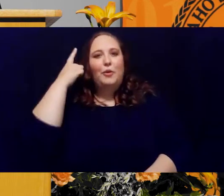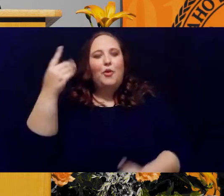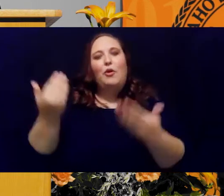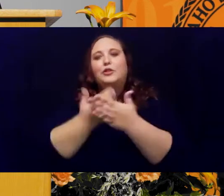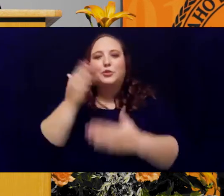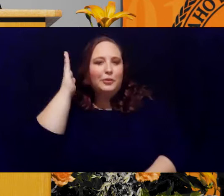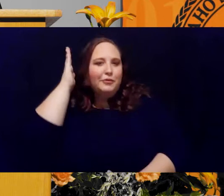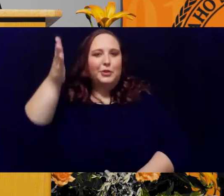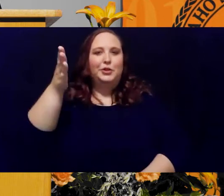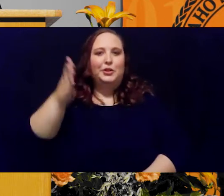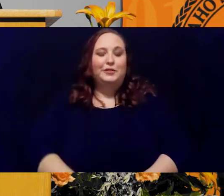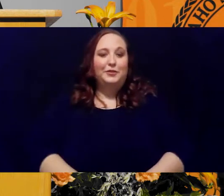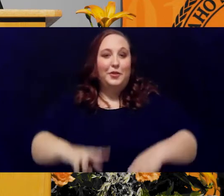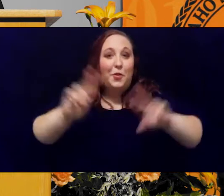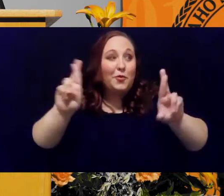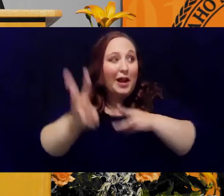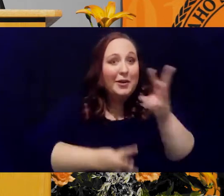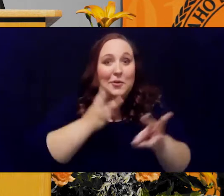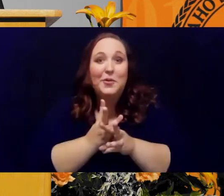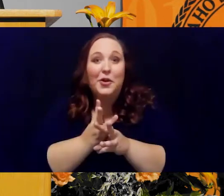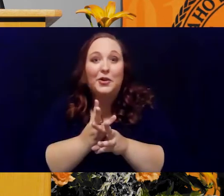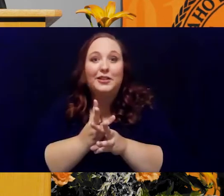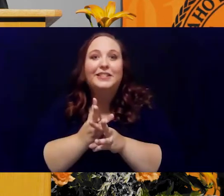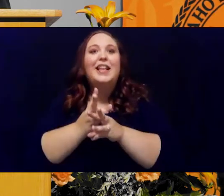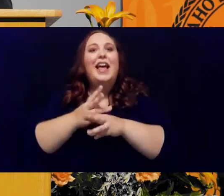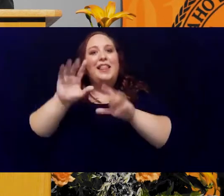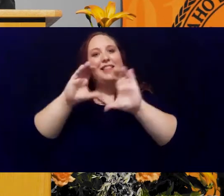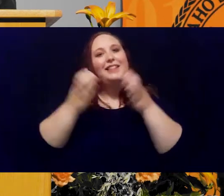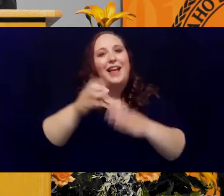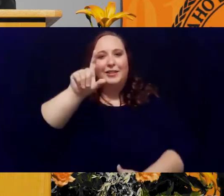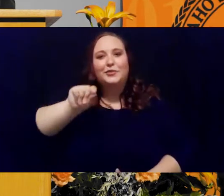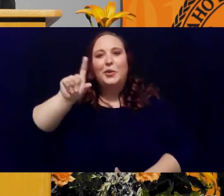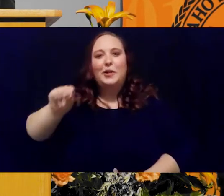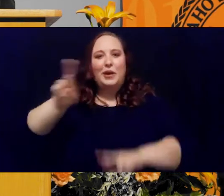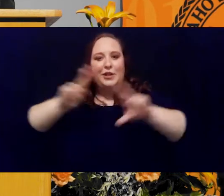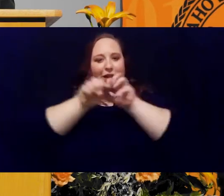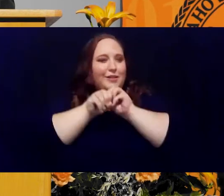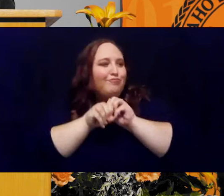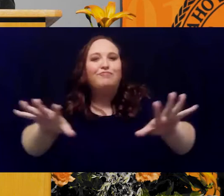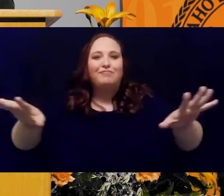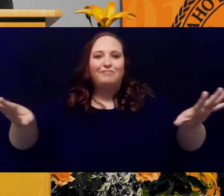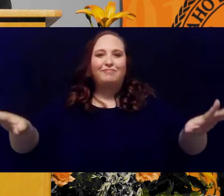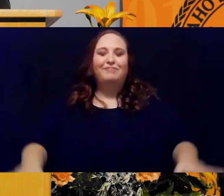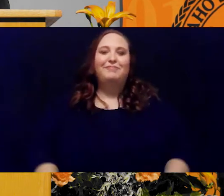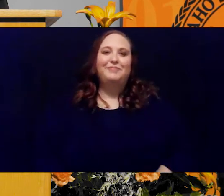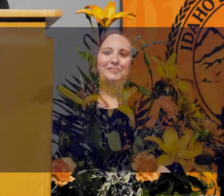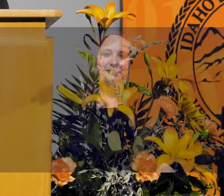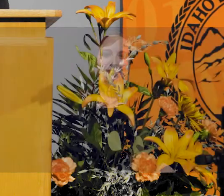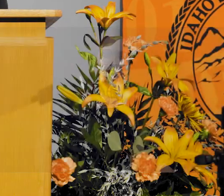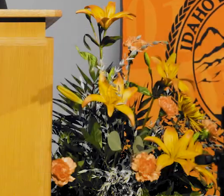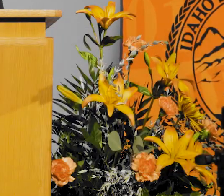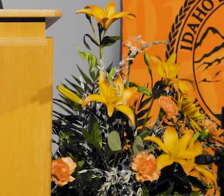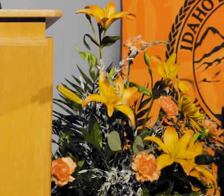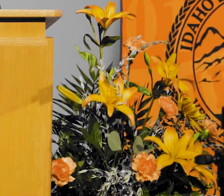brighter futures. And look out, world, there is no masking the power of the winter class of 2020. We are about to